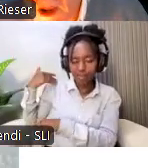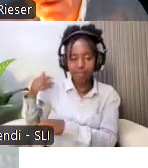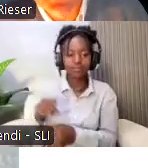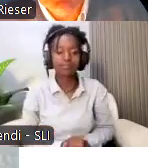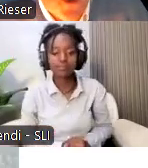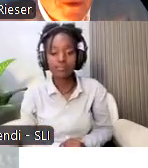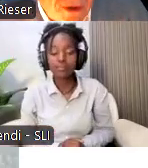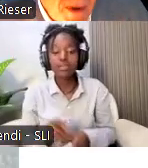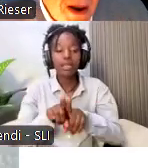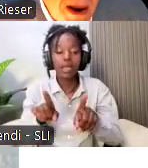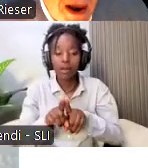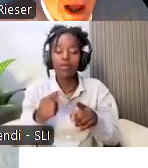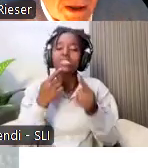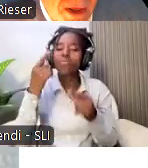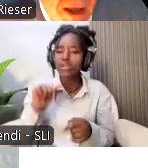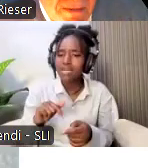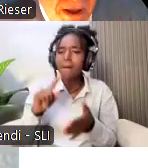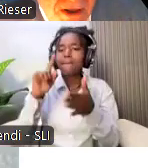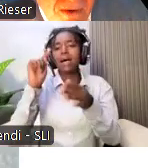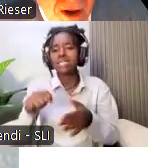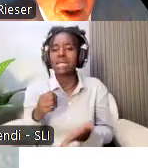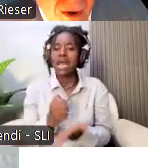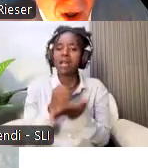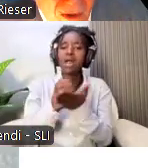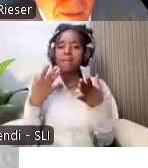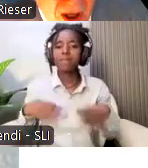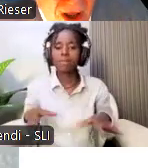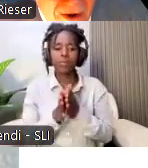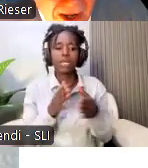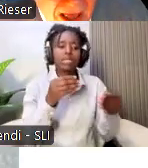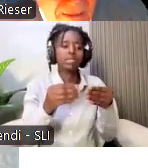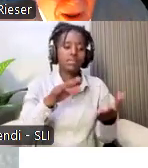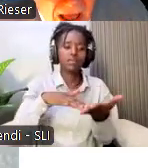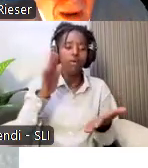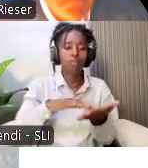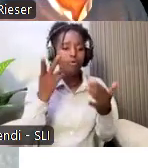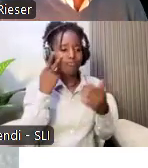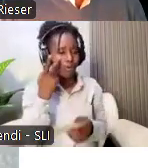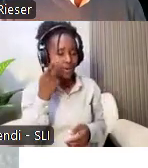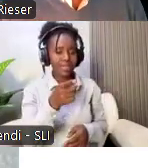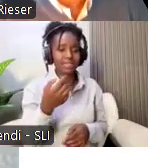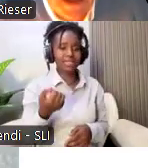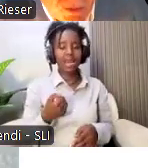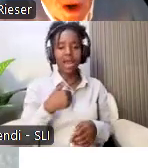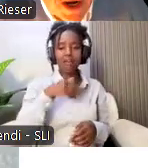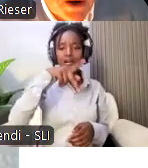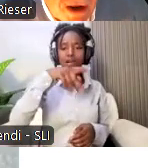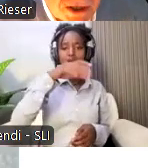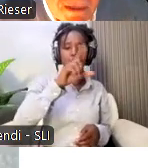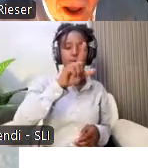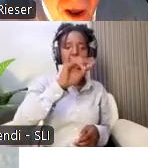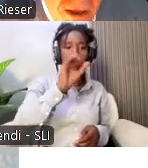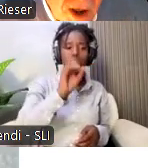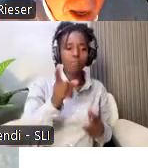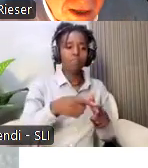disabled people, we have to do more for them. And so there's a picture of a little girl with polio and a caliper and money being put into that. That's one